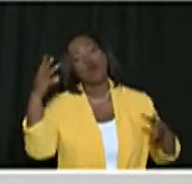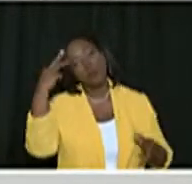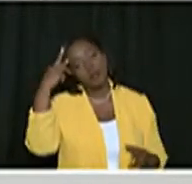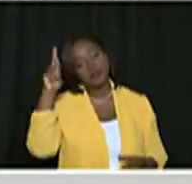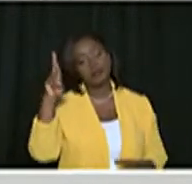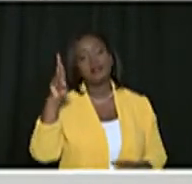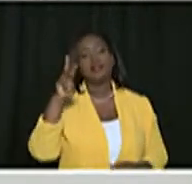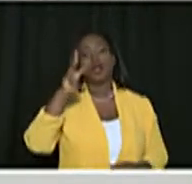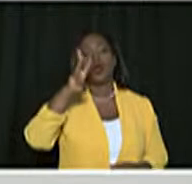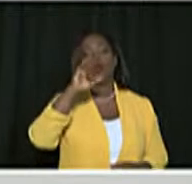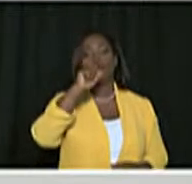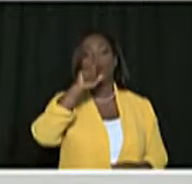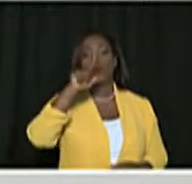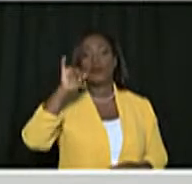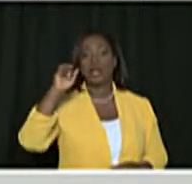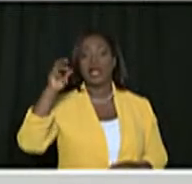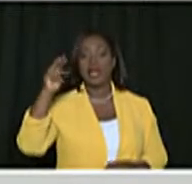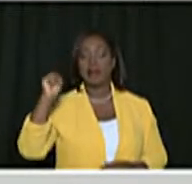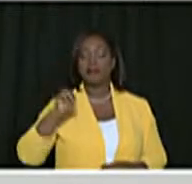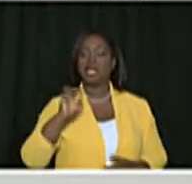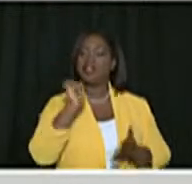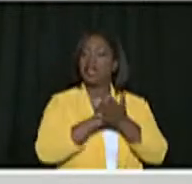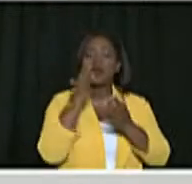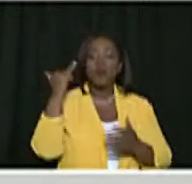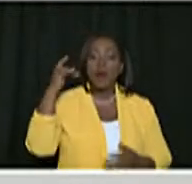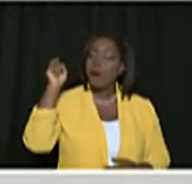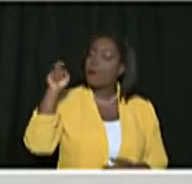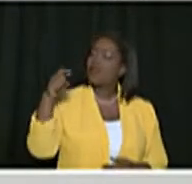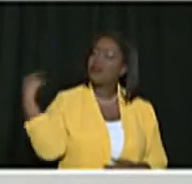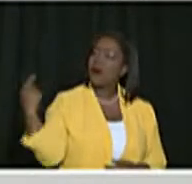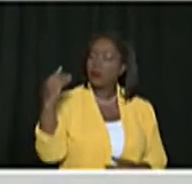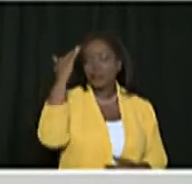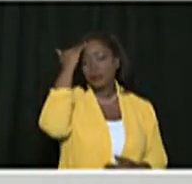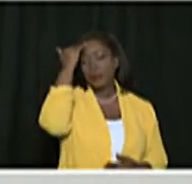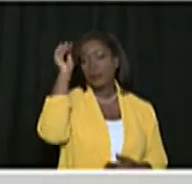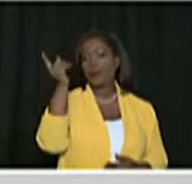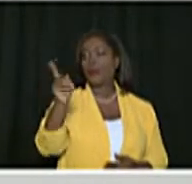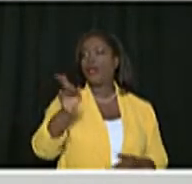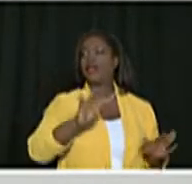to always know where our children are. I'm thinking now,